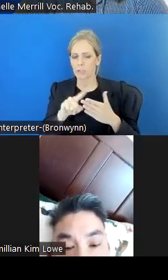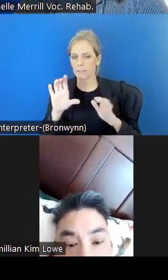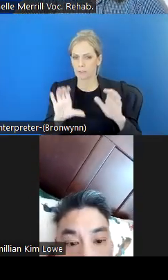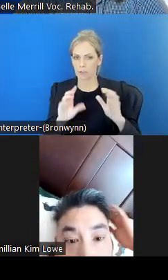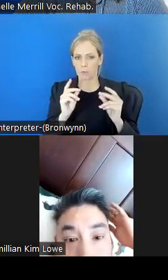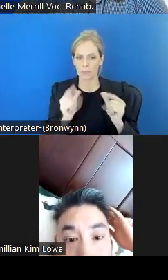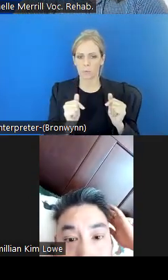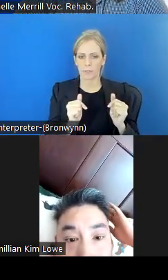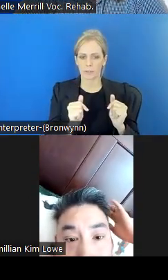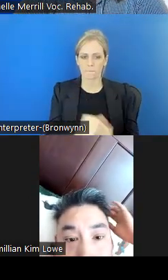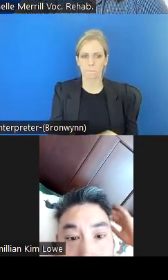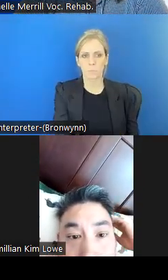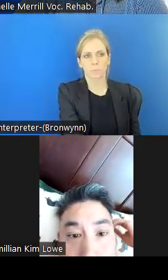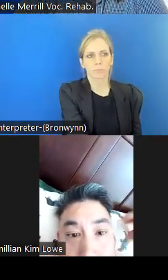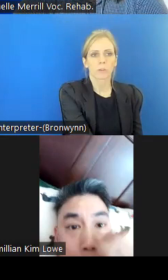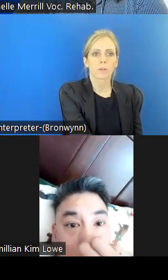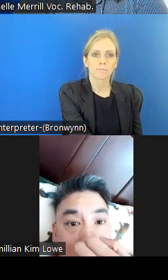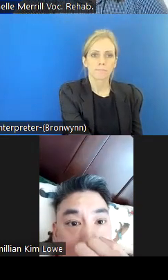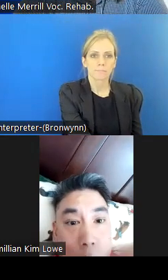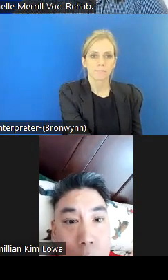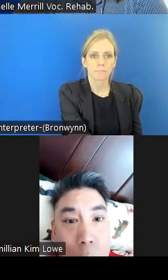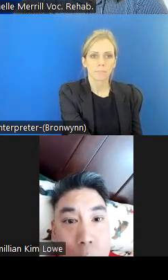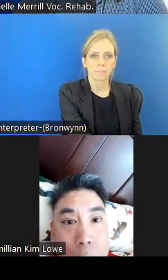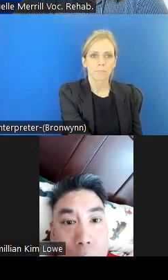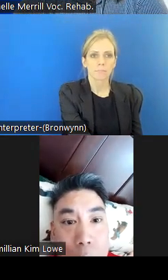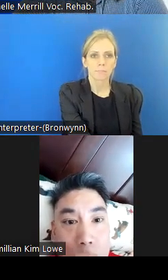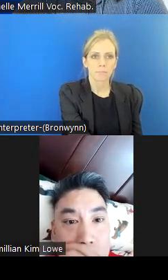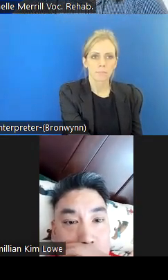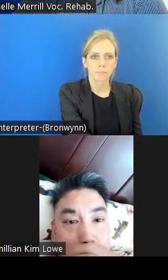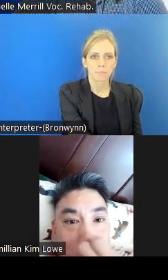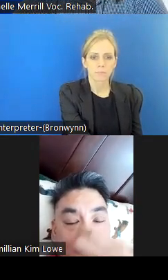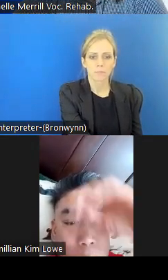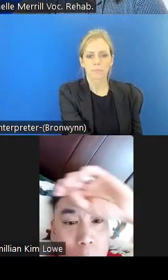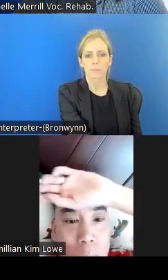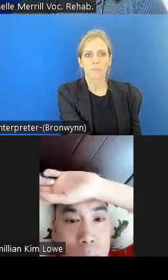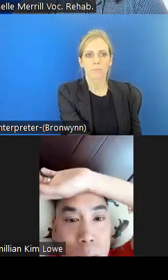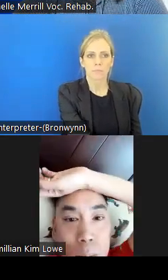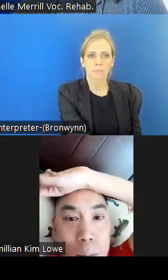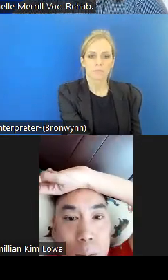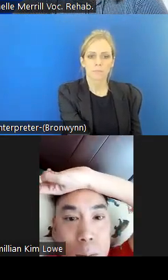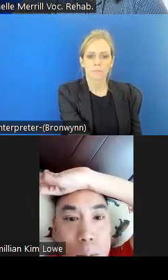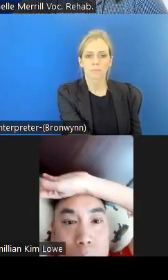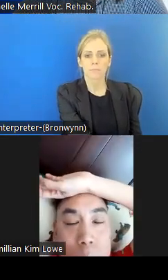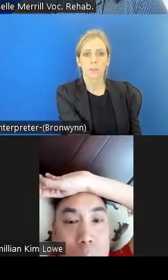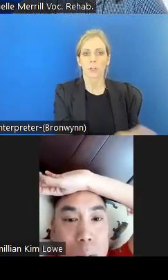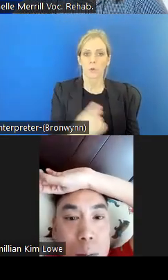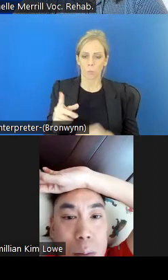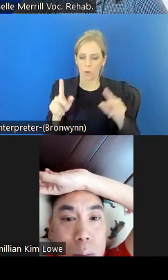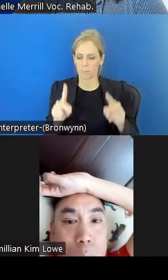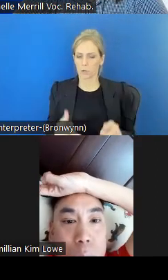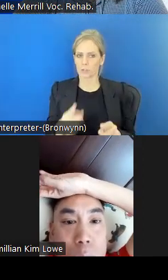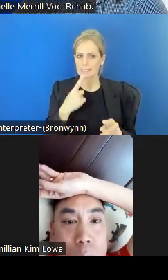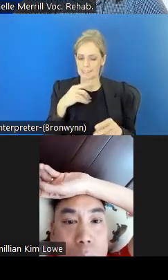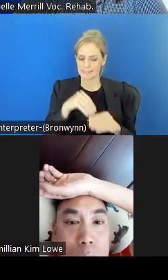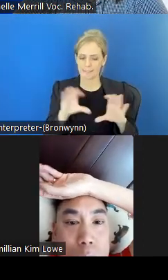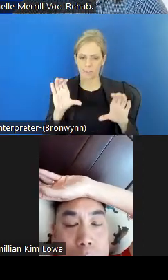couple comments in the chat. One person says it's not accessible to blind folks, no audio description. Focus